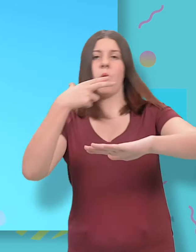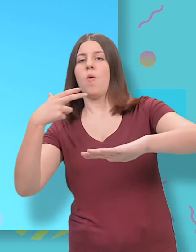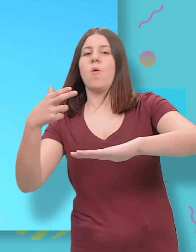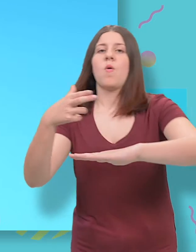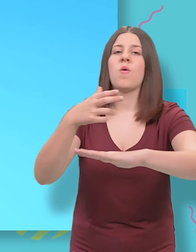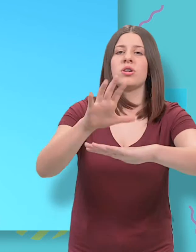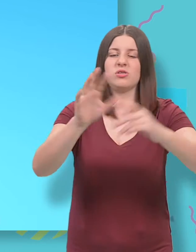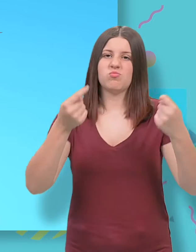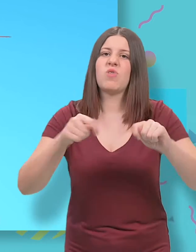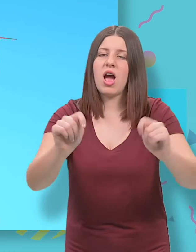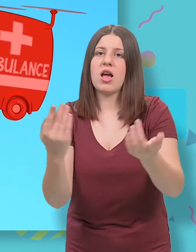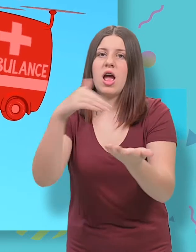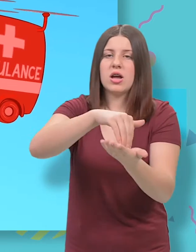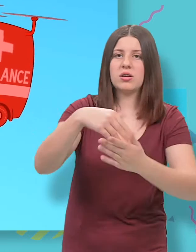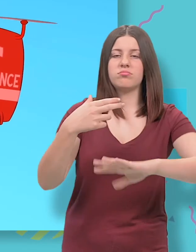Wow!